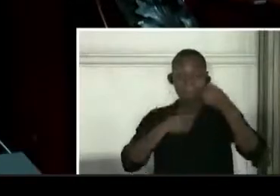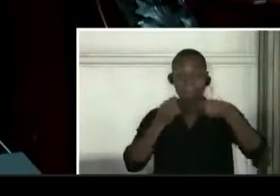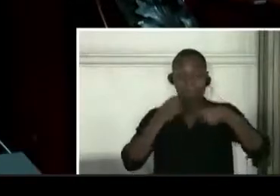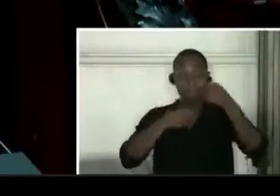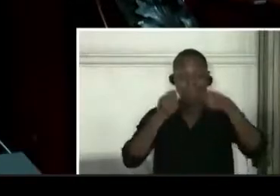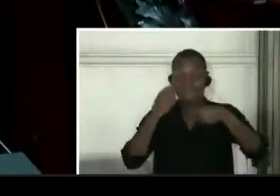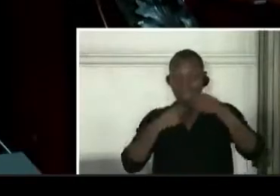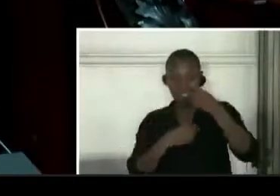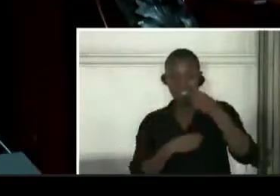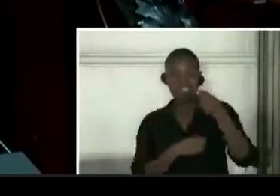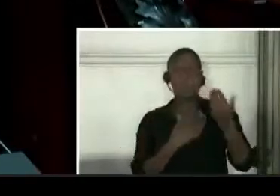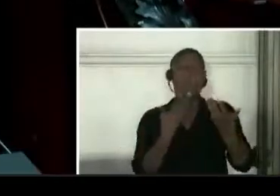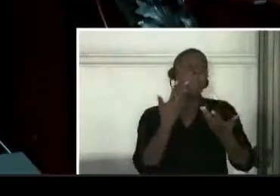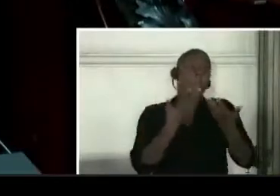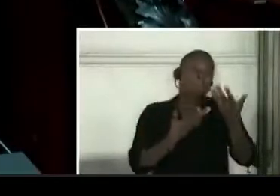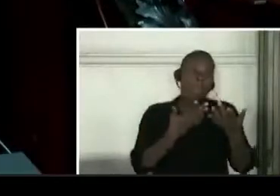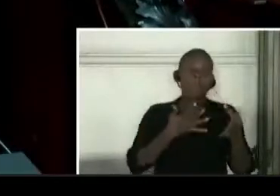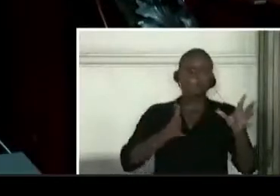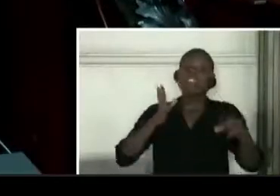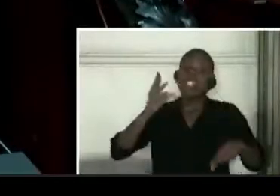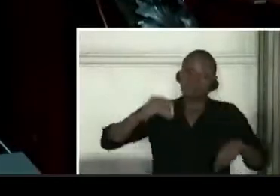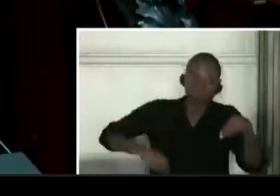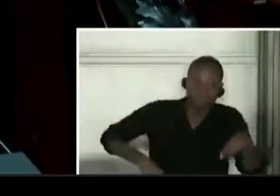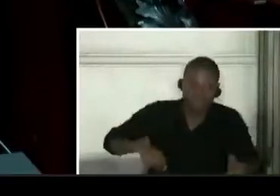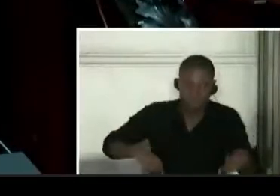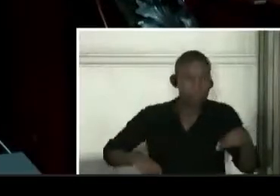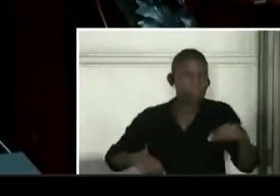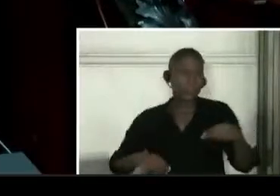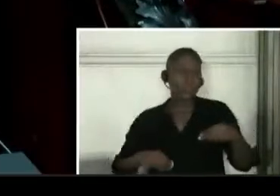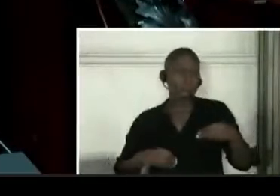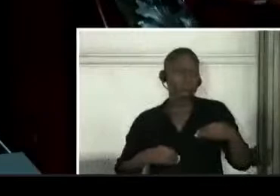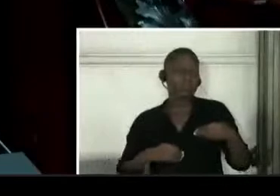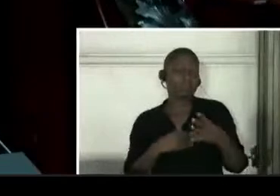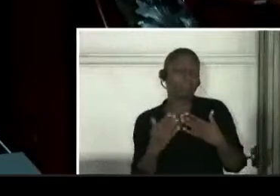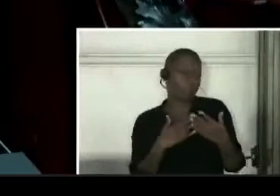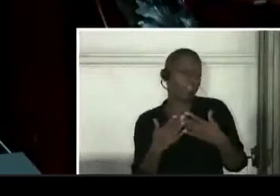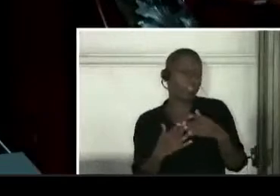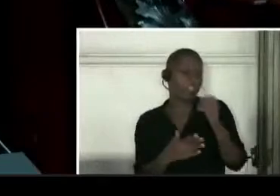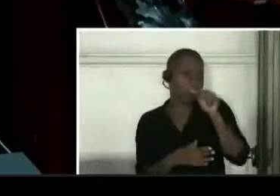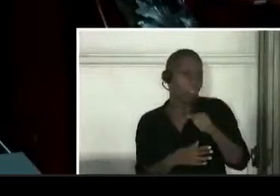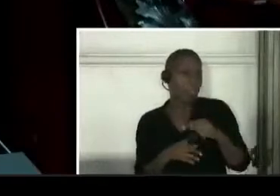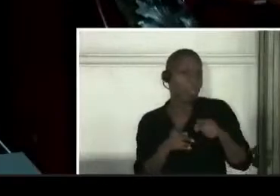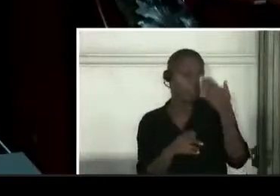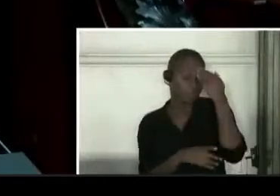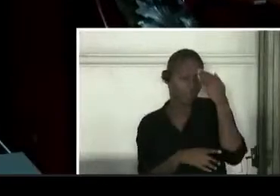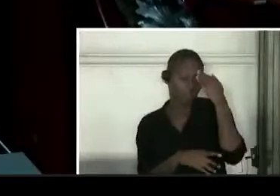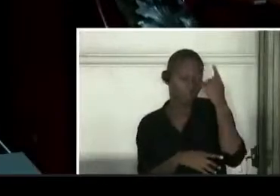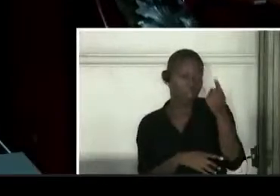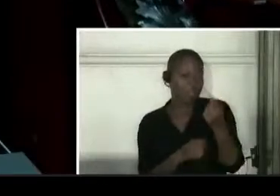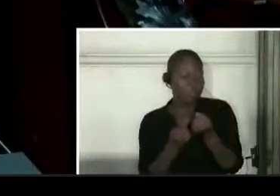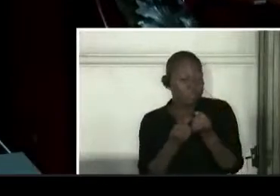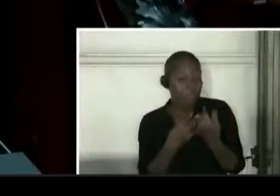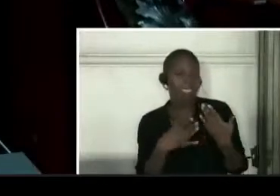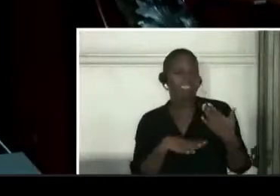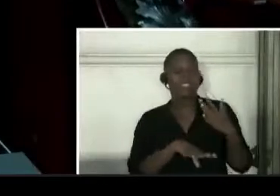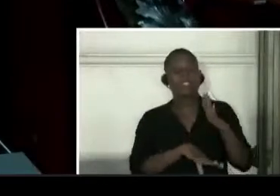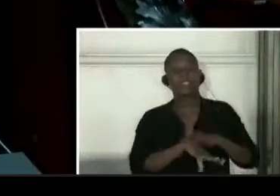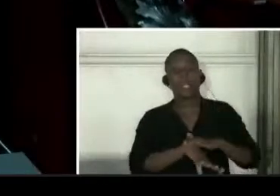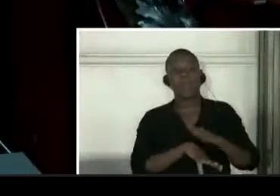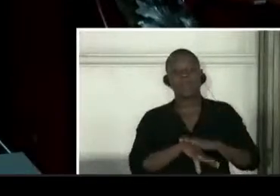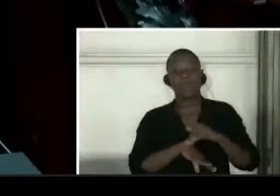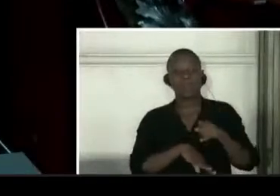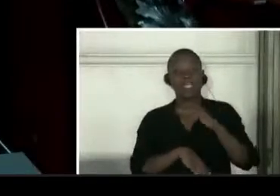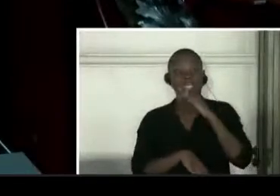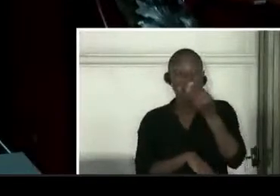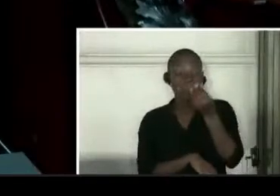is as a result of fraudulent or whatever the case might be. But we also know in many cases it is not because